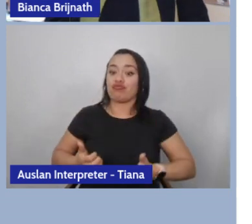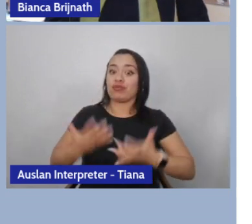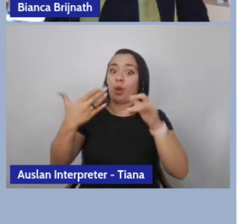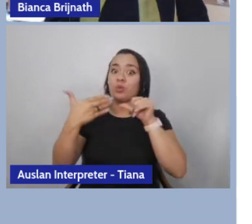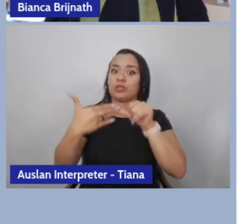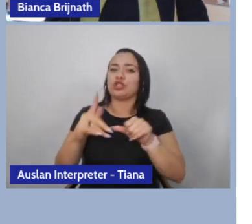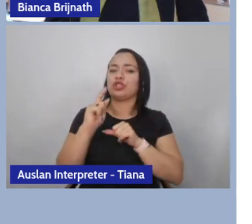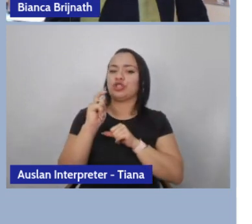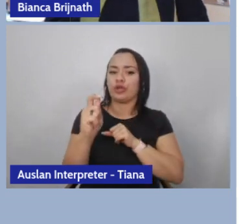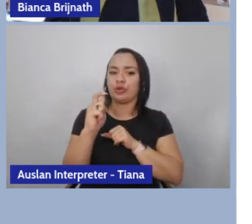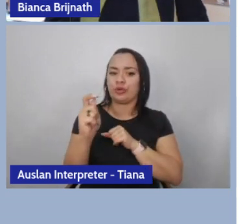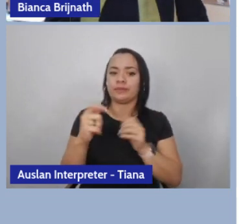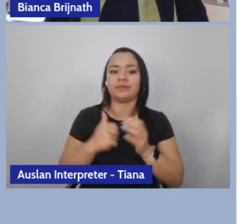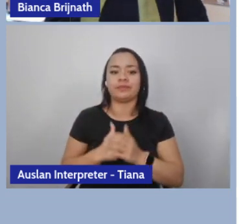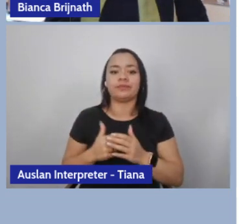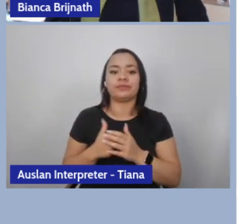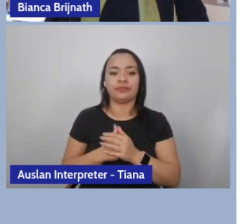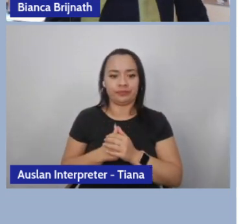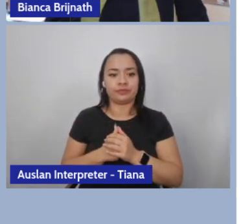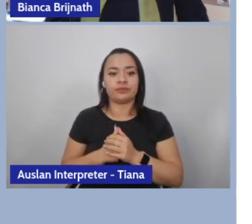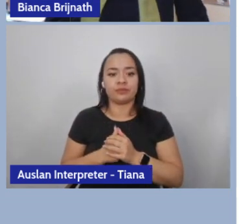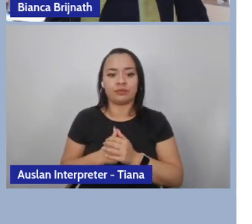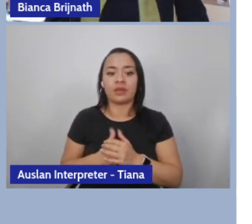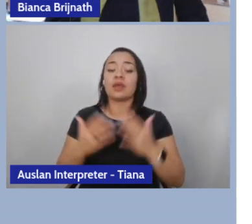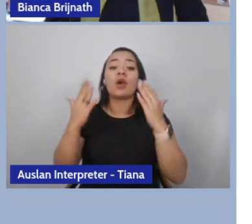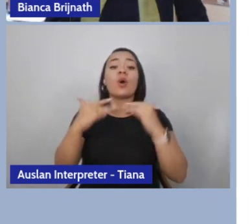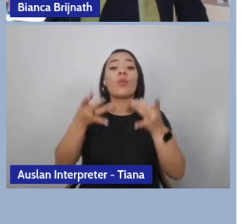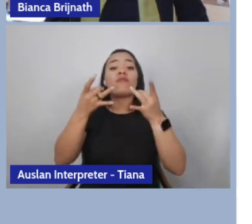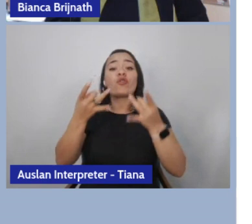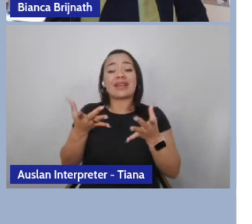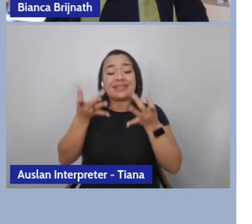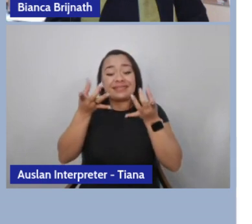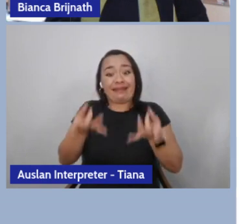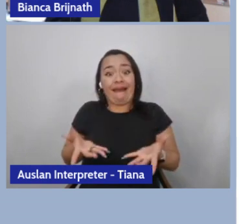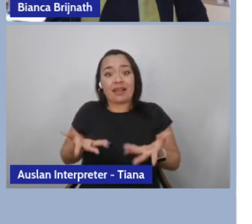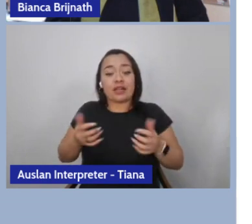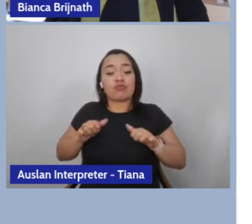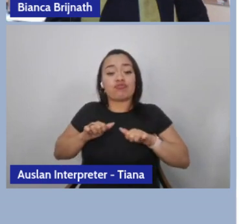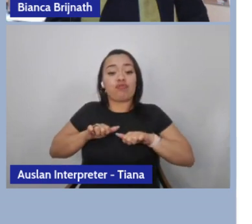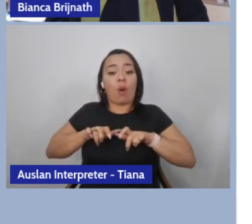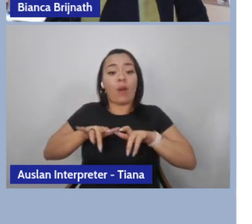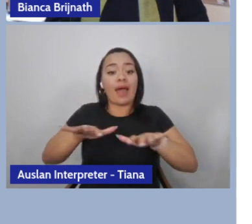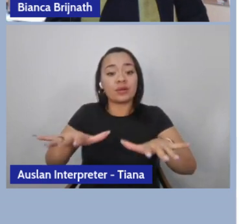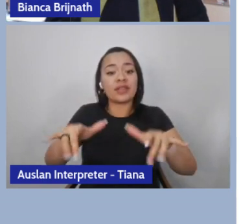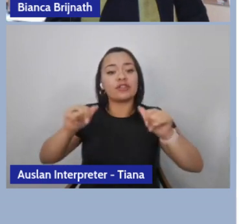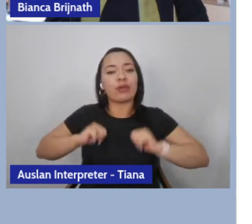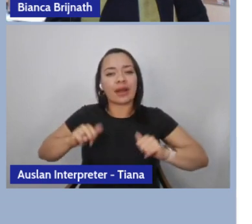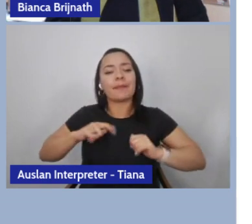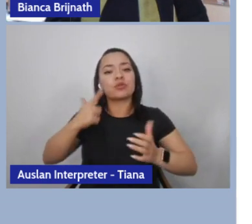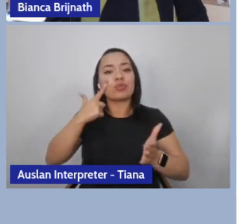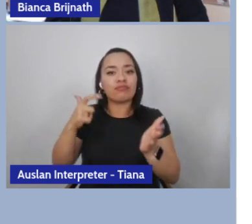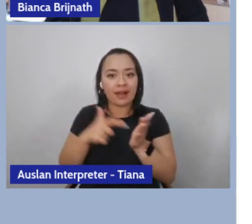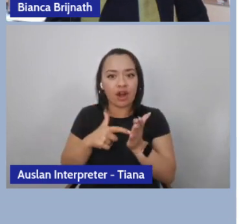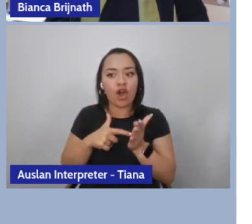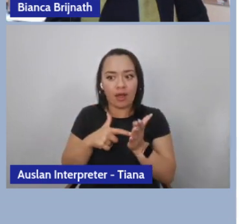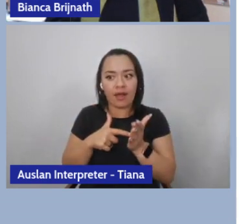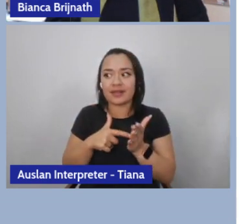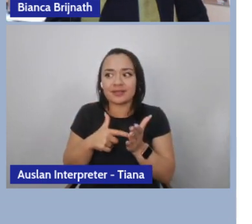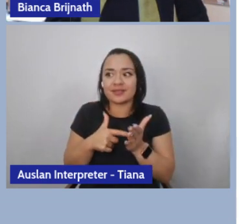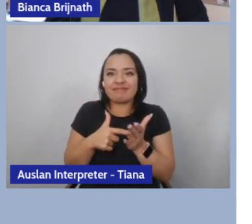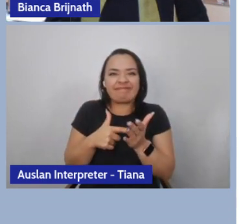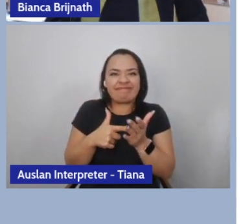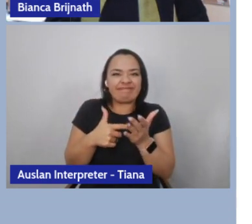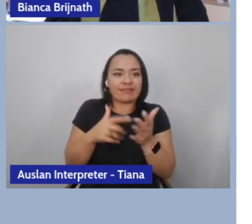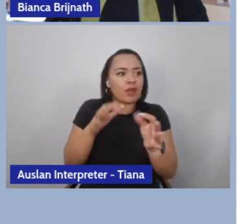the interim, we have already commenced rolling out the training because we recognize that interpreters, there is really nothing out there,